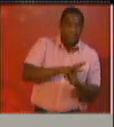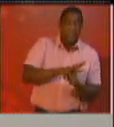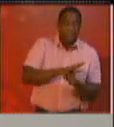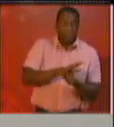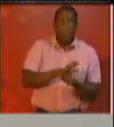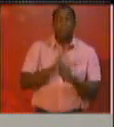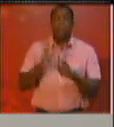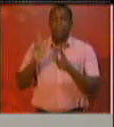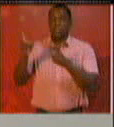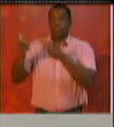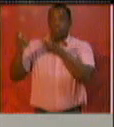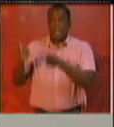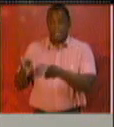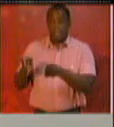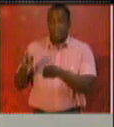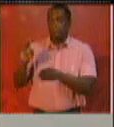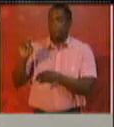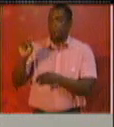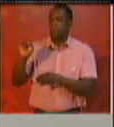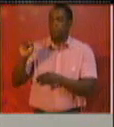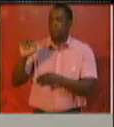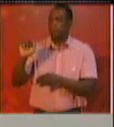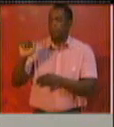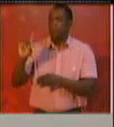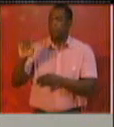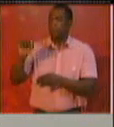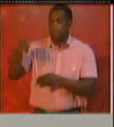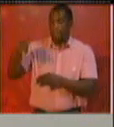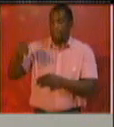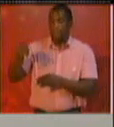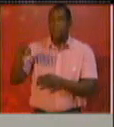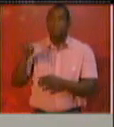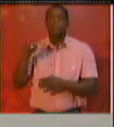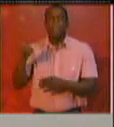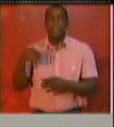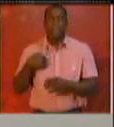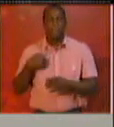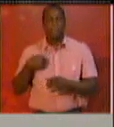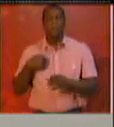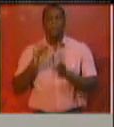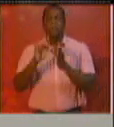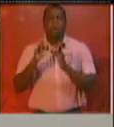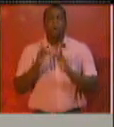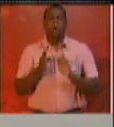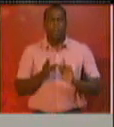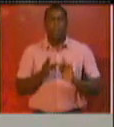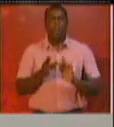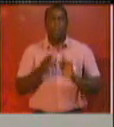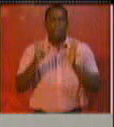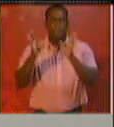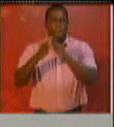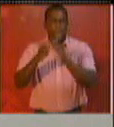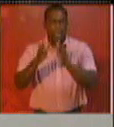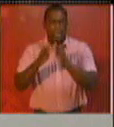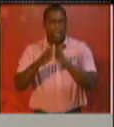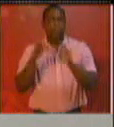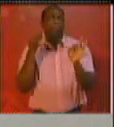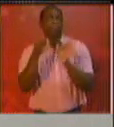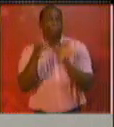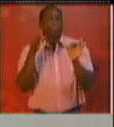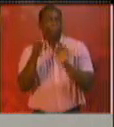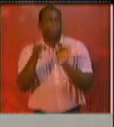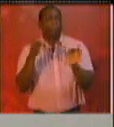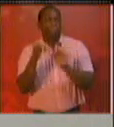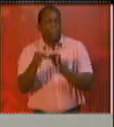hotline calls at those numbers, so that those persons are well positioned to talk through an